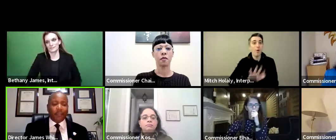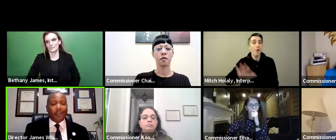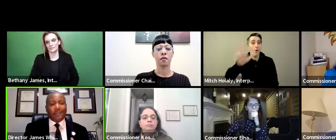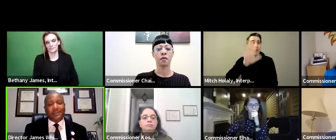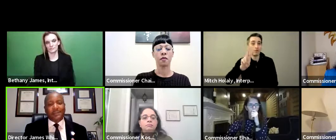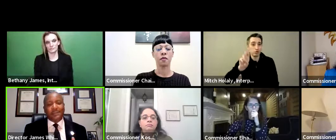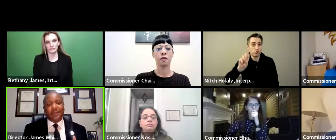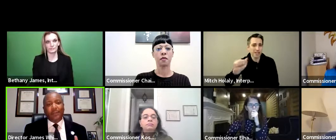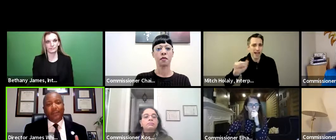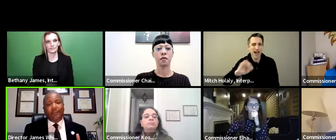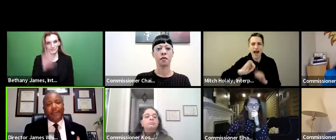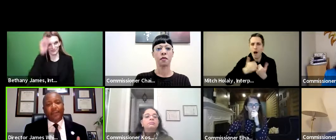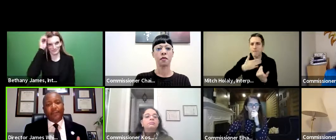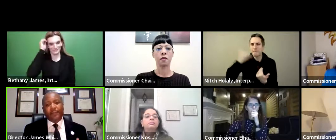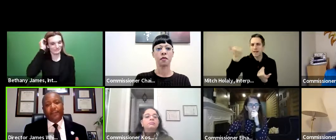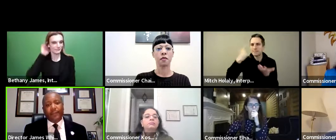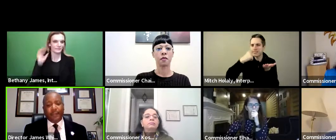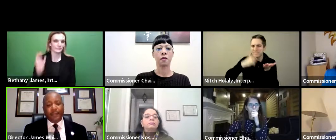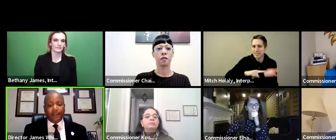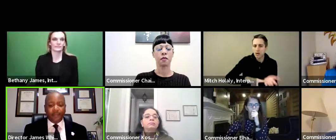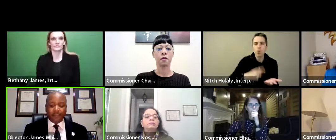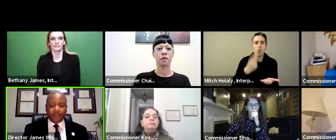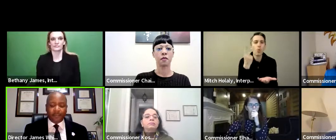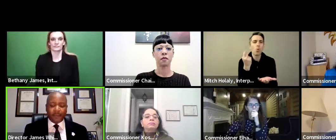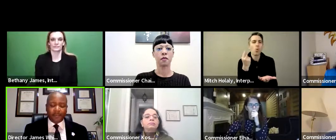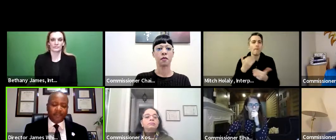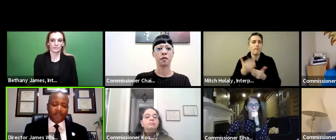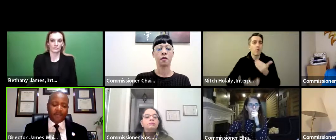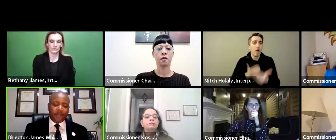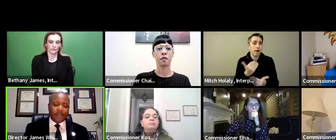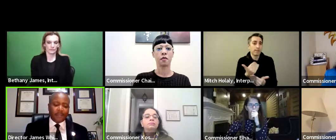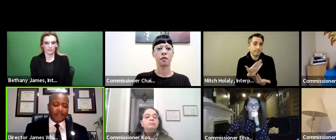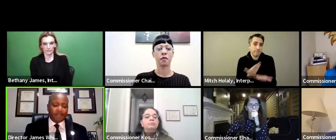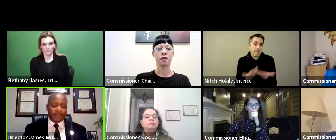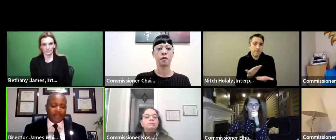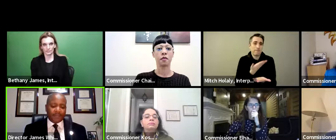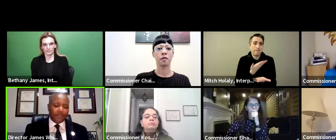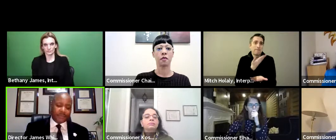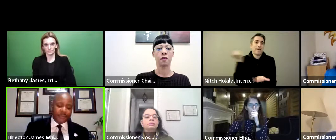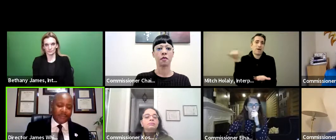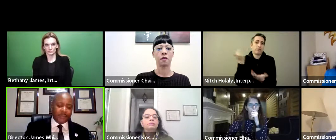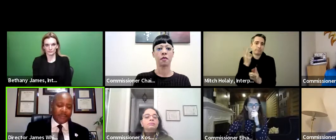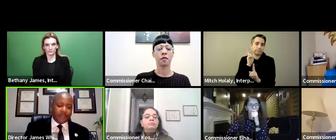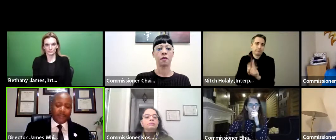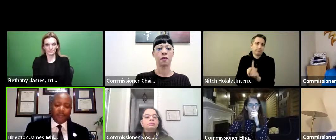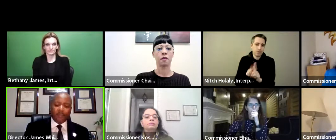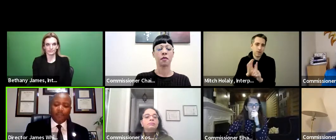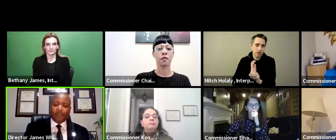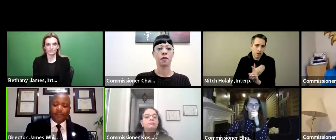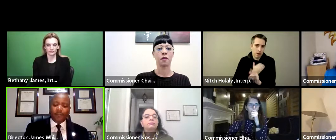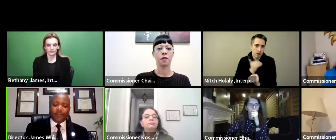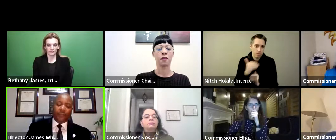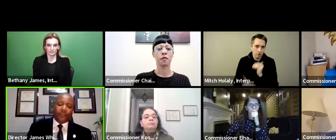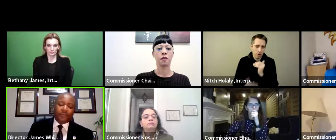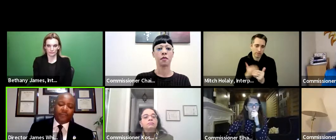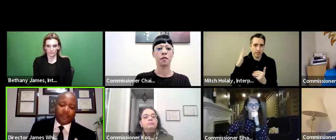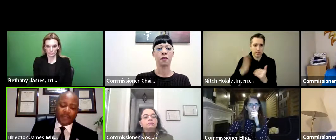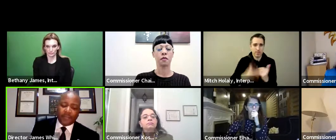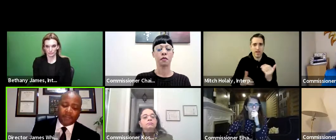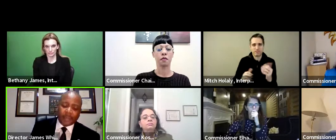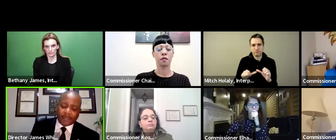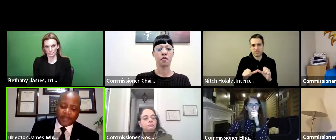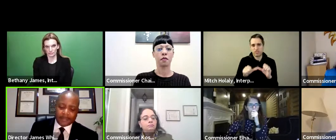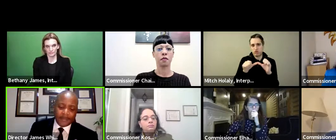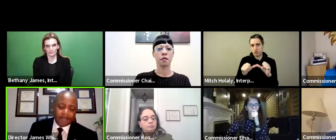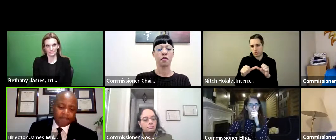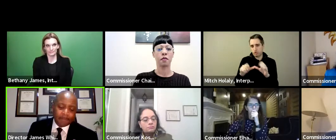and what processes would better suit the Department of Civil Rights, as opposed to continuing with the